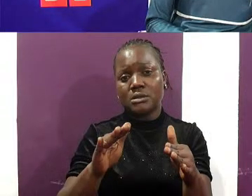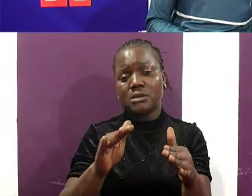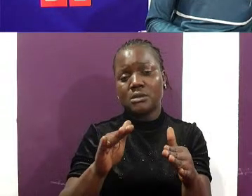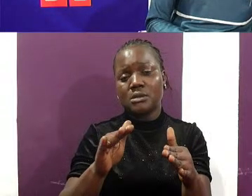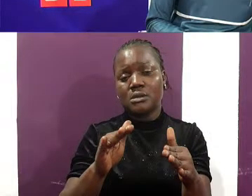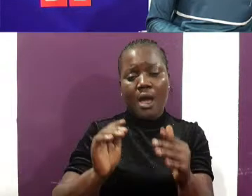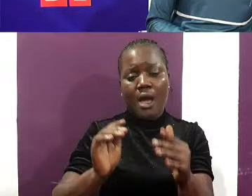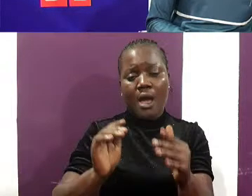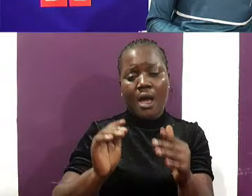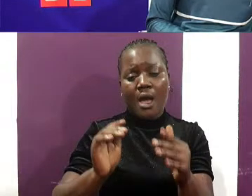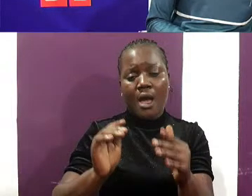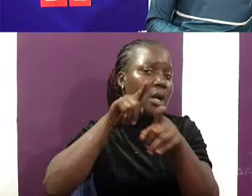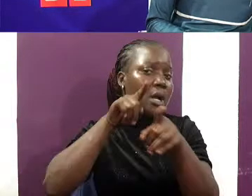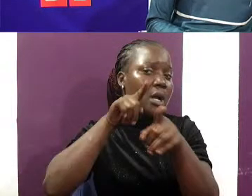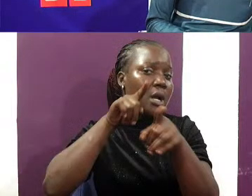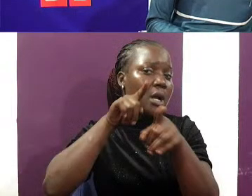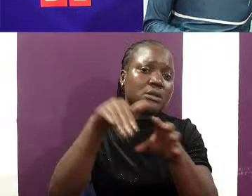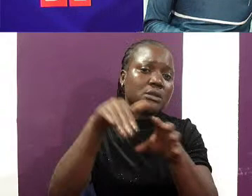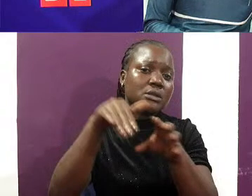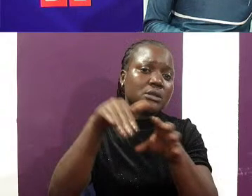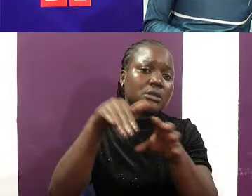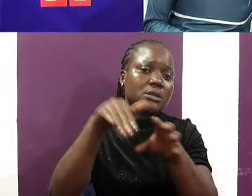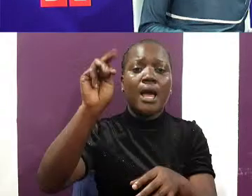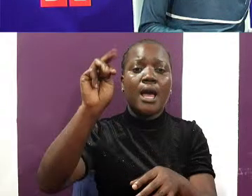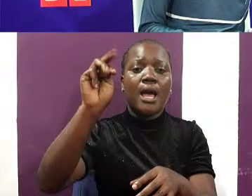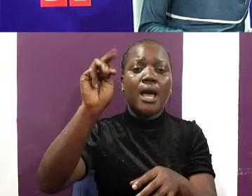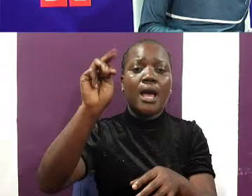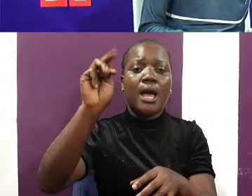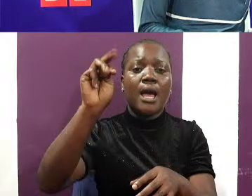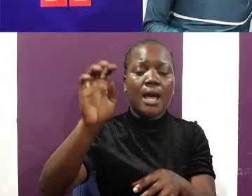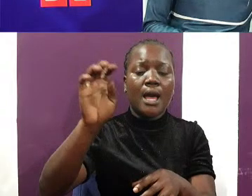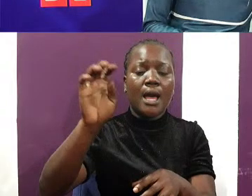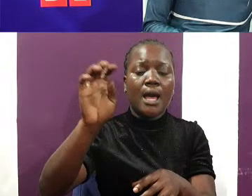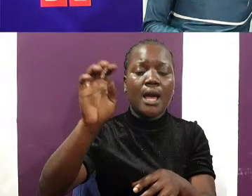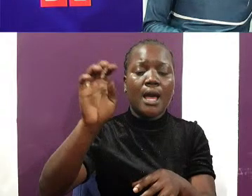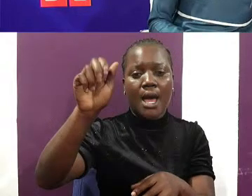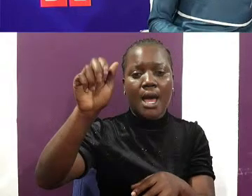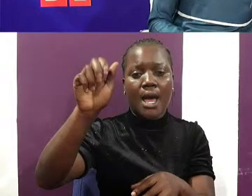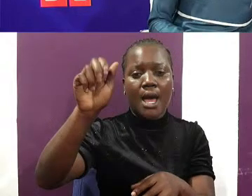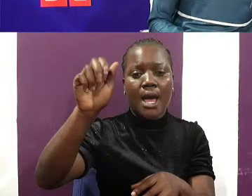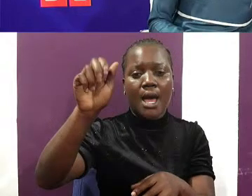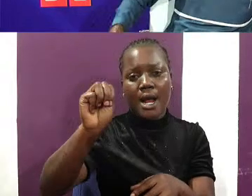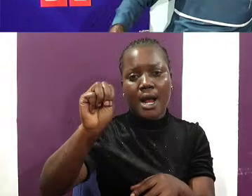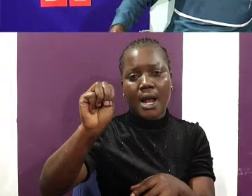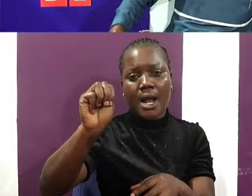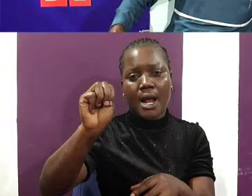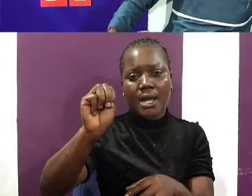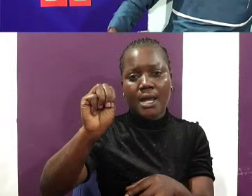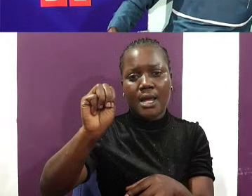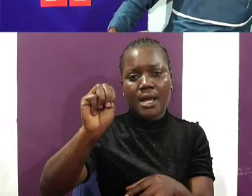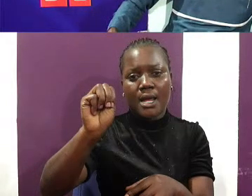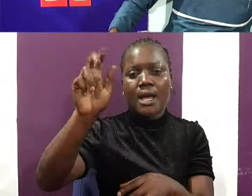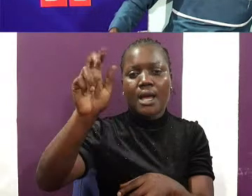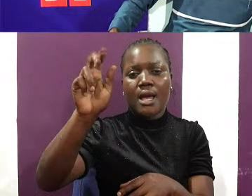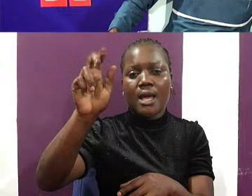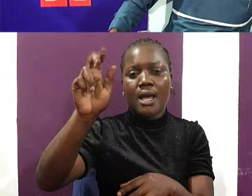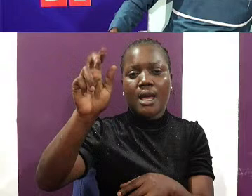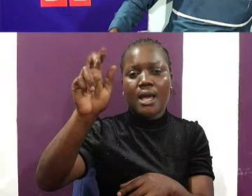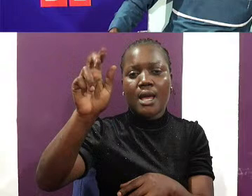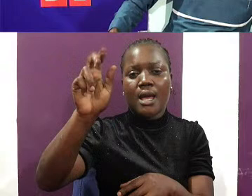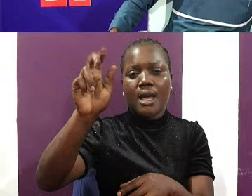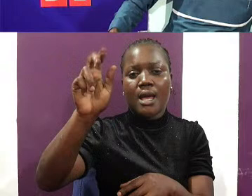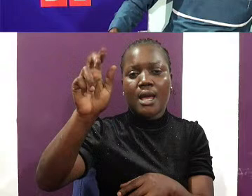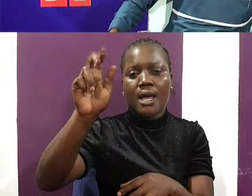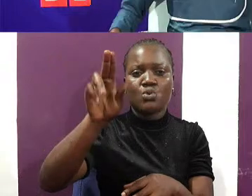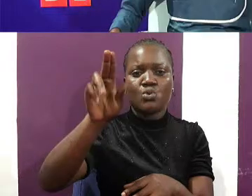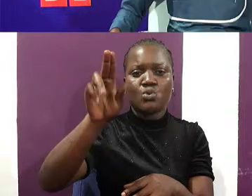Christ. Yeah. I was Belgium, I was a power, a teacher, no more, or the MIA. Non bronze, Church